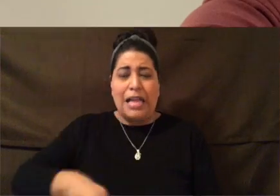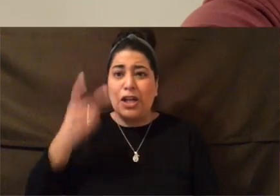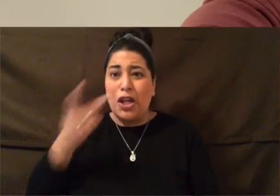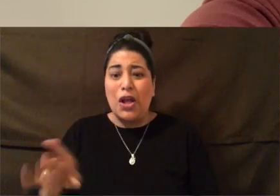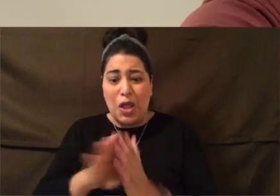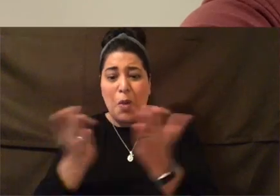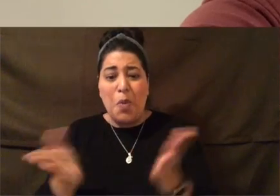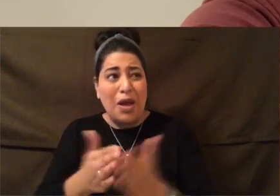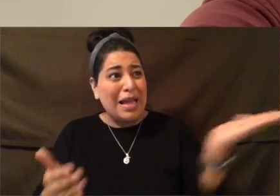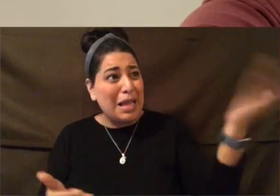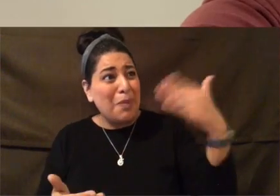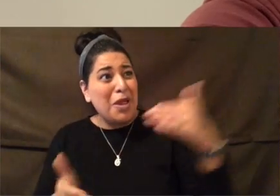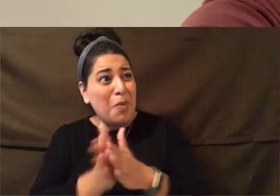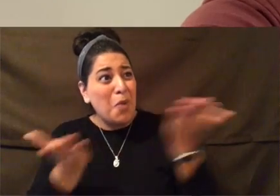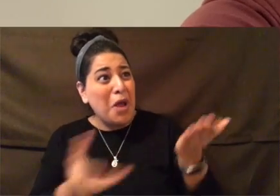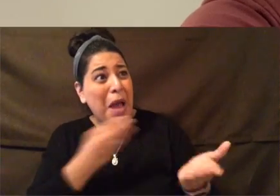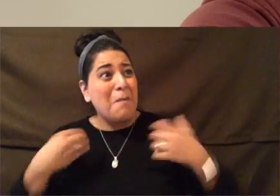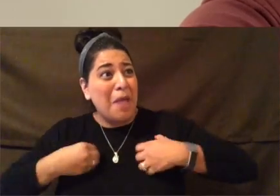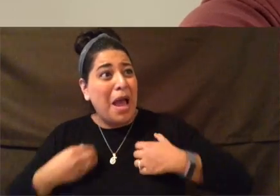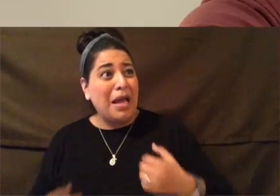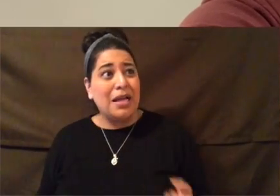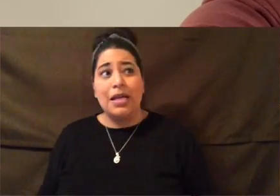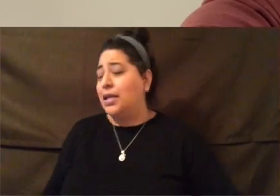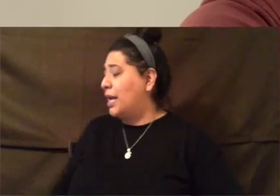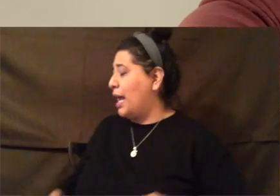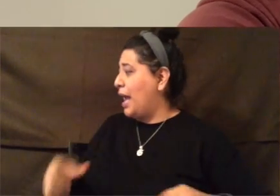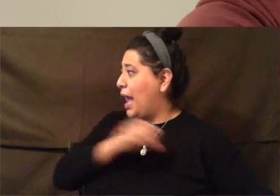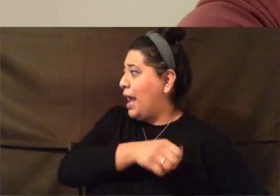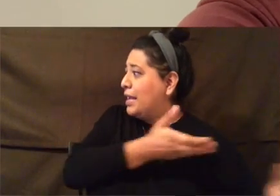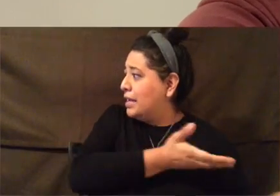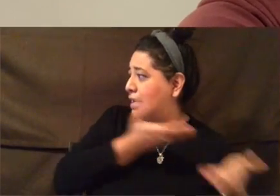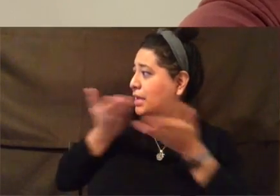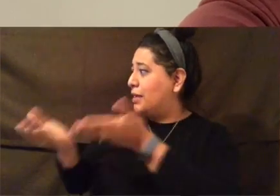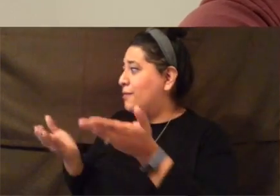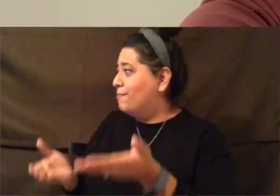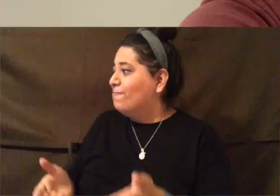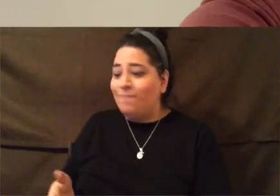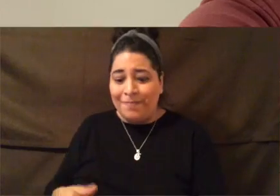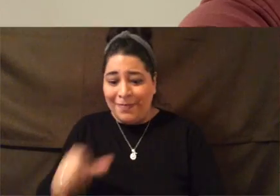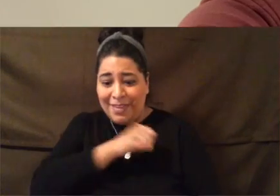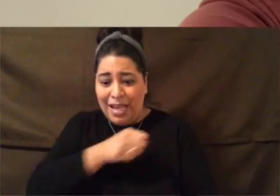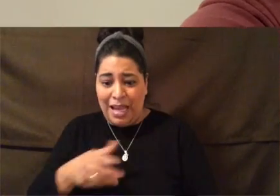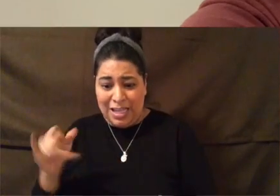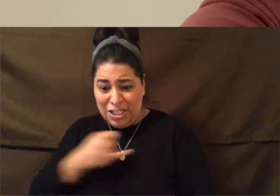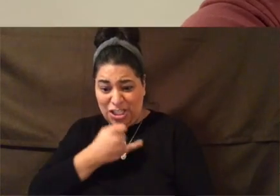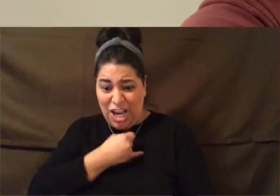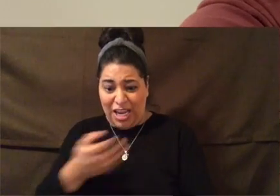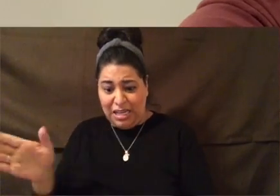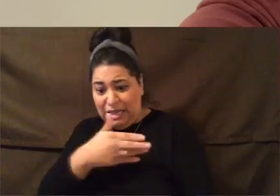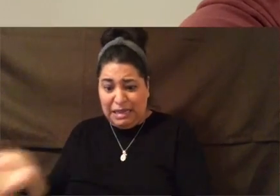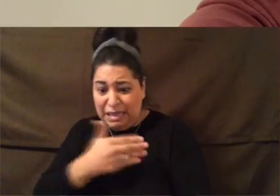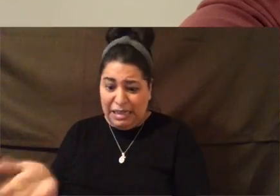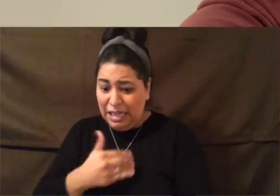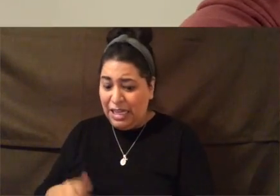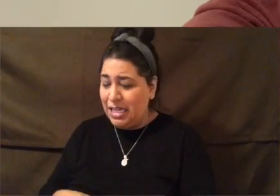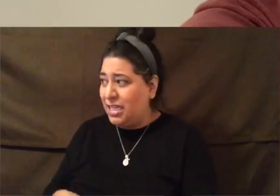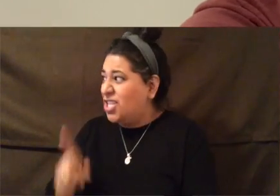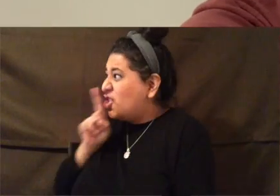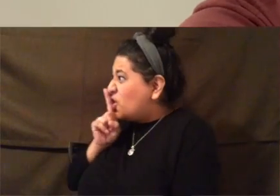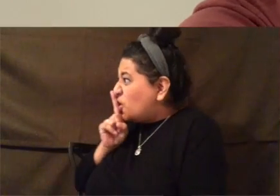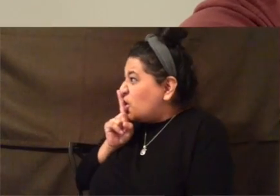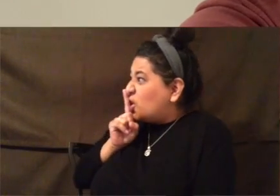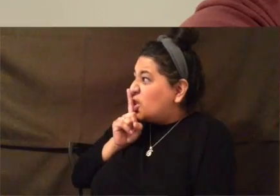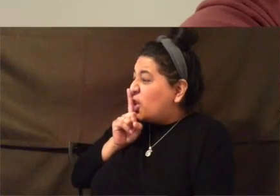Annie gave him the flashlight and his backpack. He pulled out the book and started tearing through it. "Shh," said Annie.